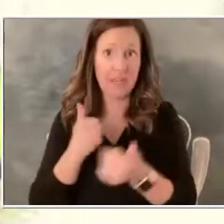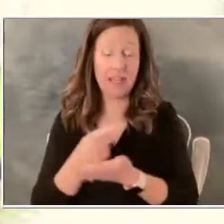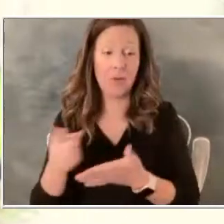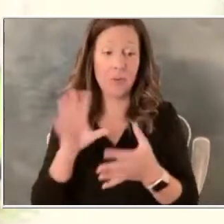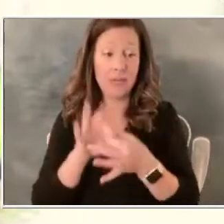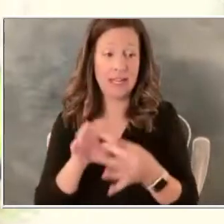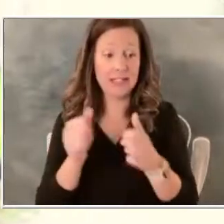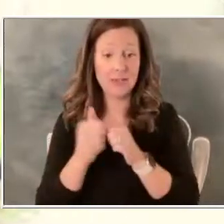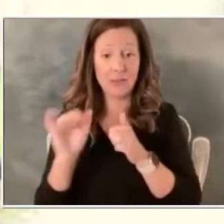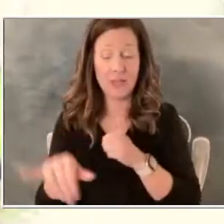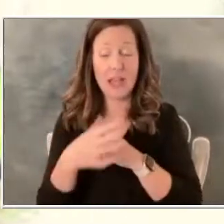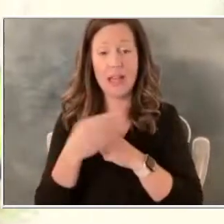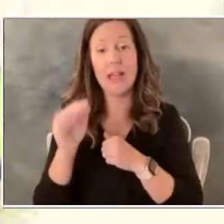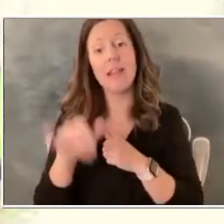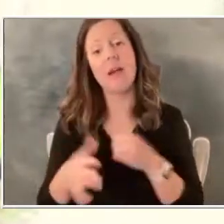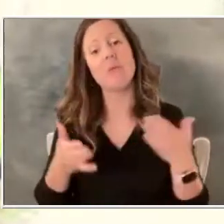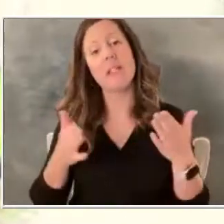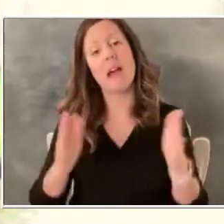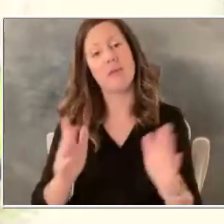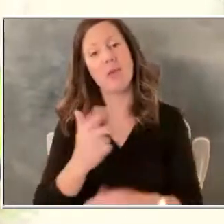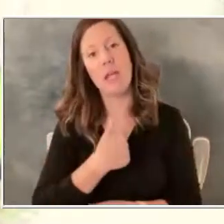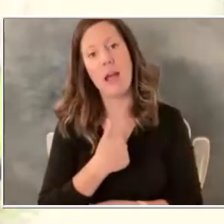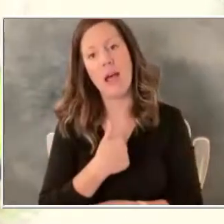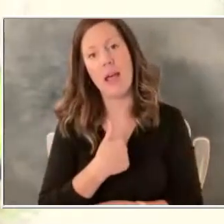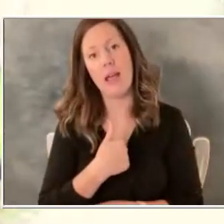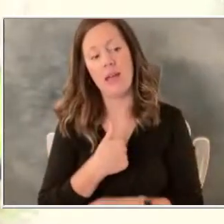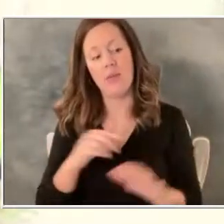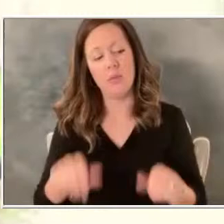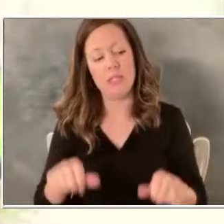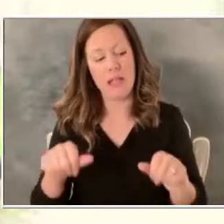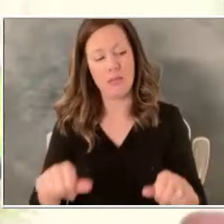this, and that was the avenue that I was able